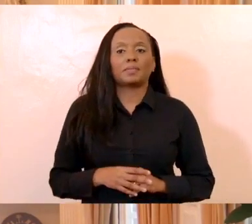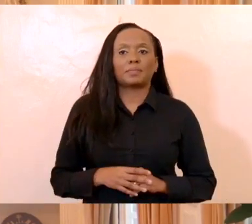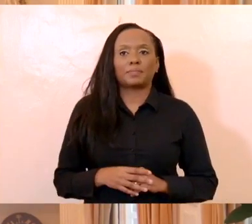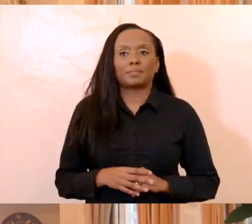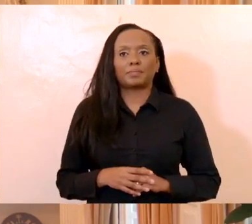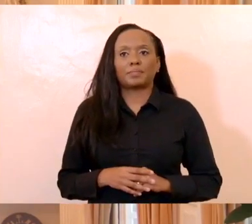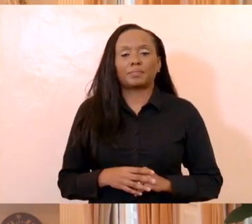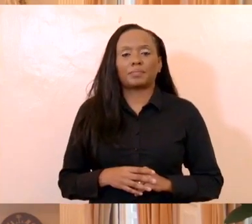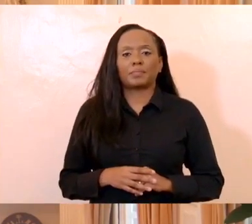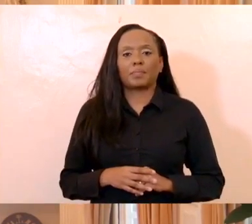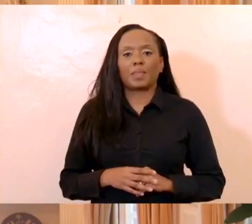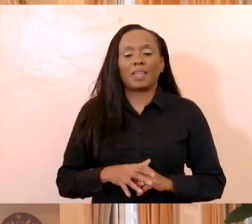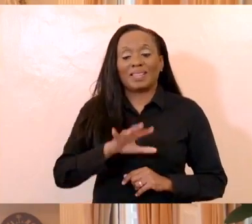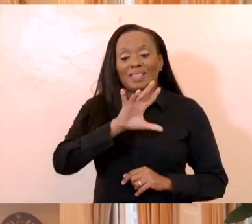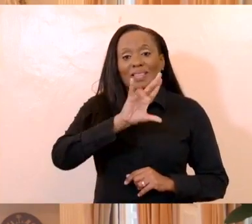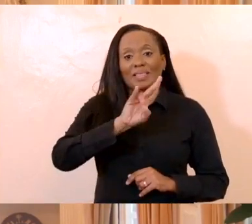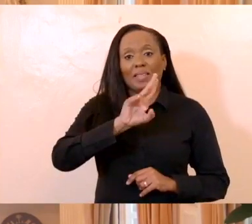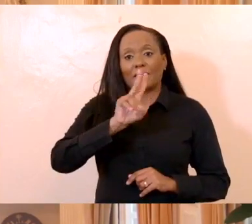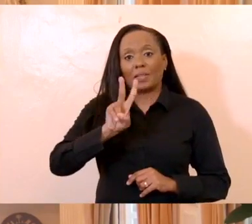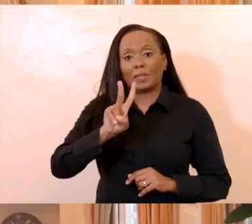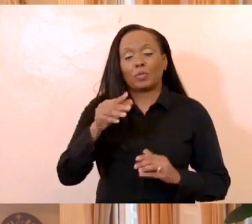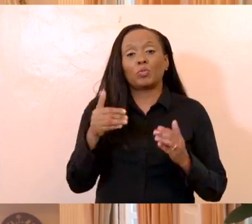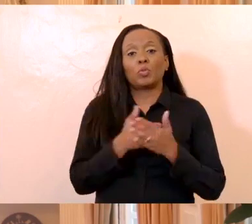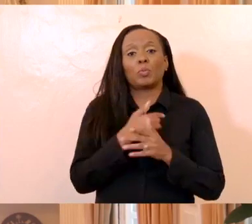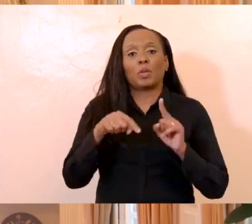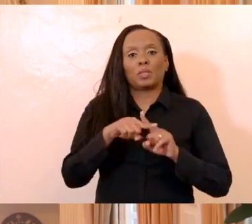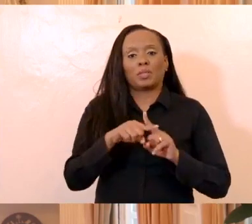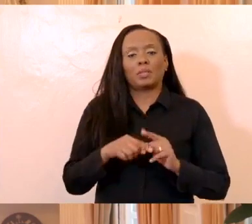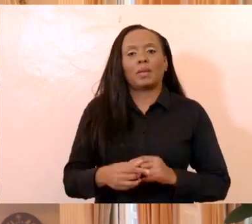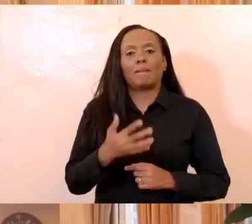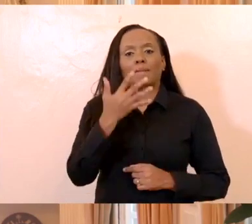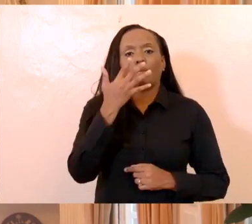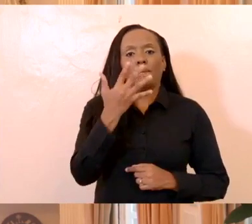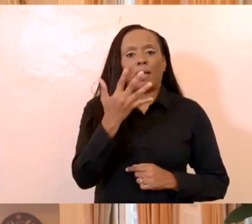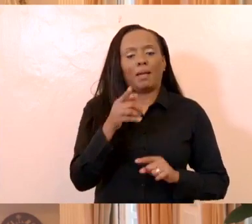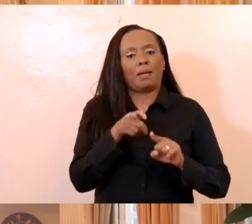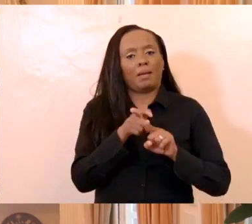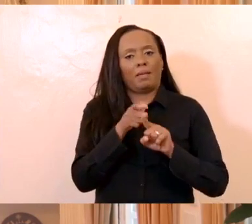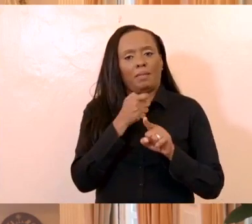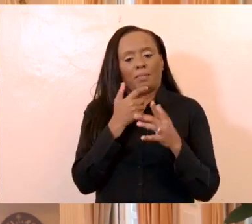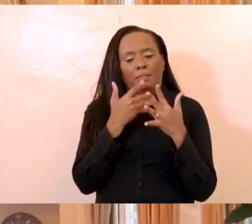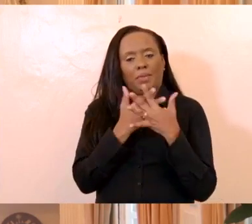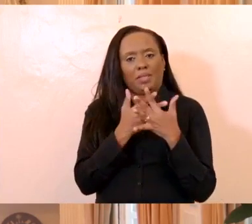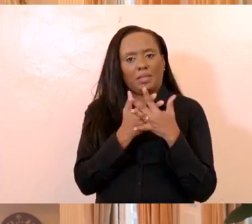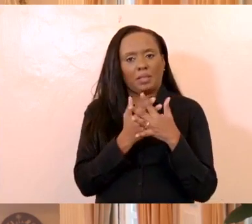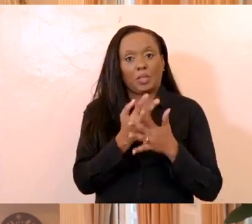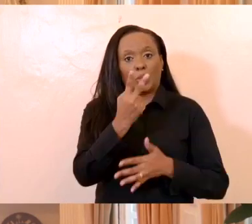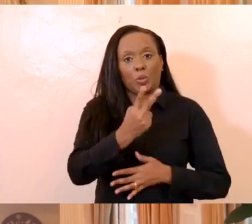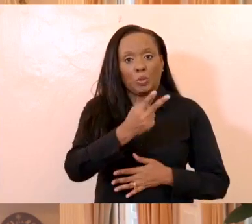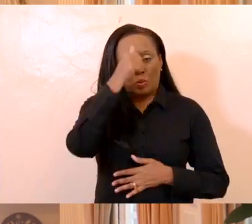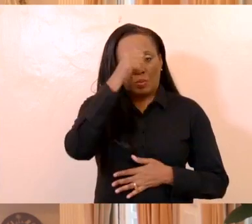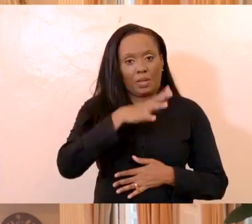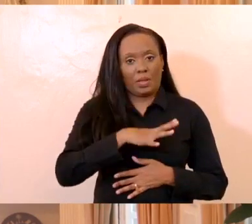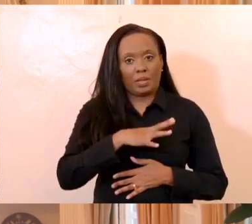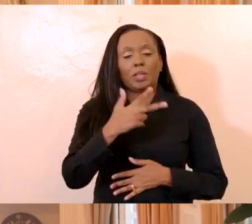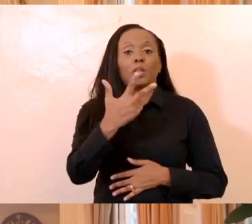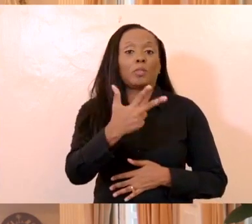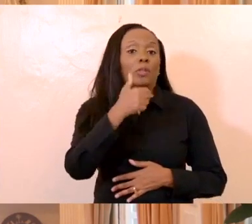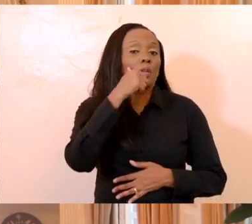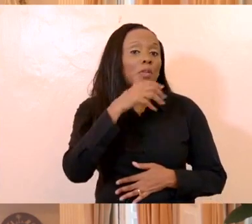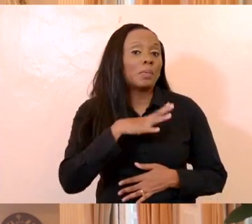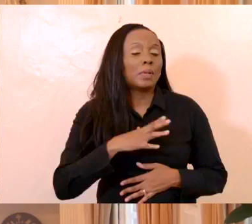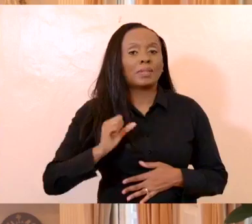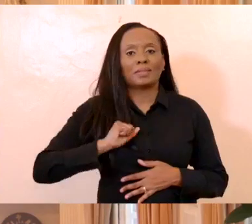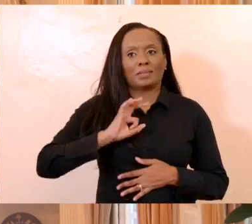the 72 new positive cases, 5 are from Her Majesty's Prison, 2 male, 3 female